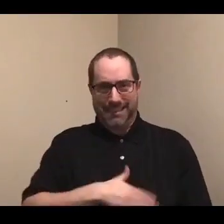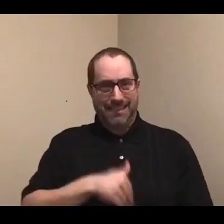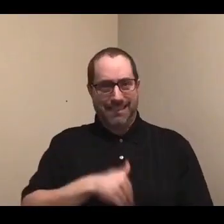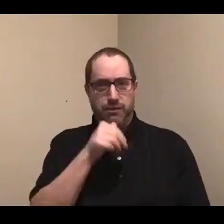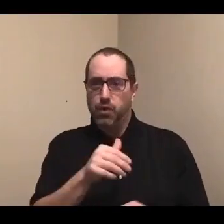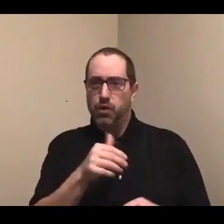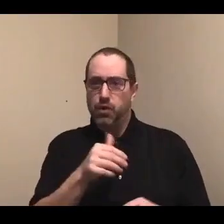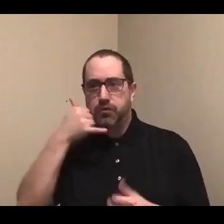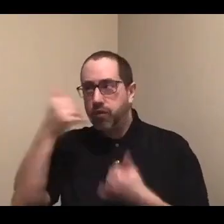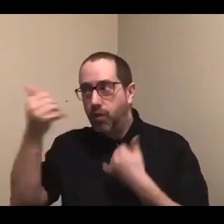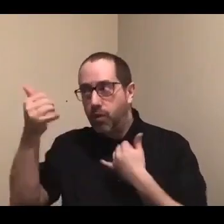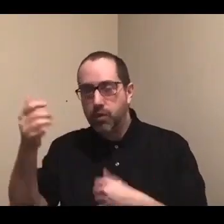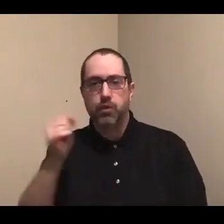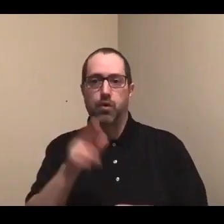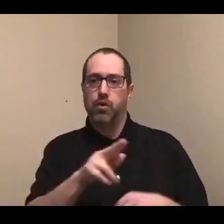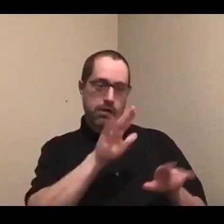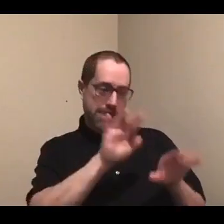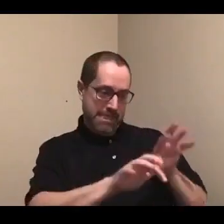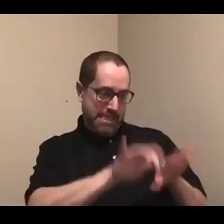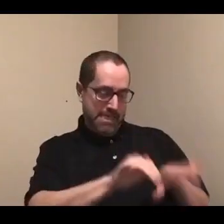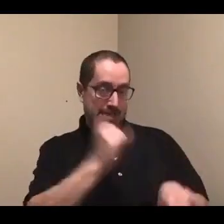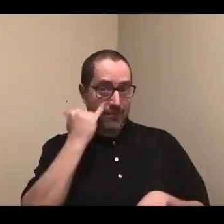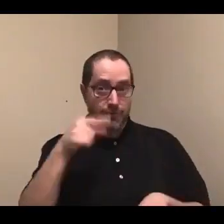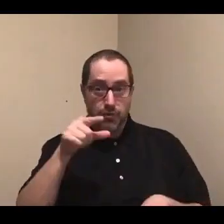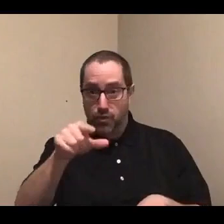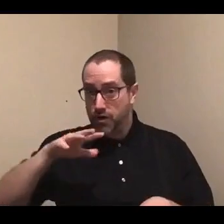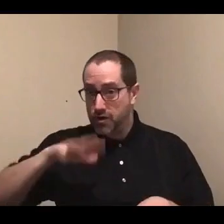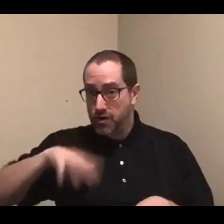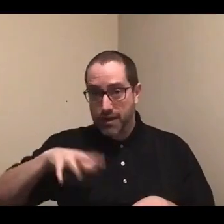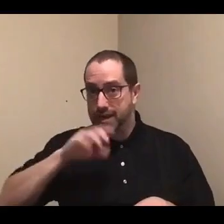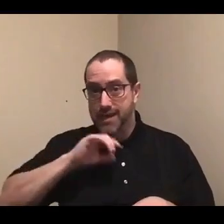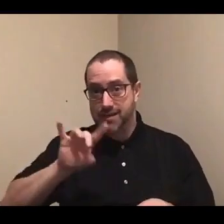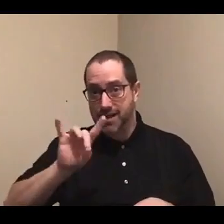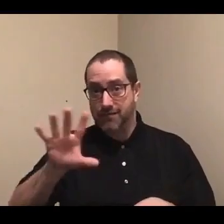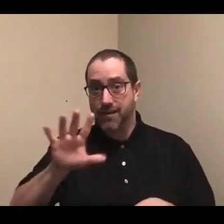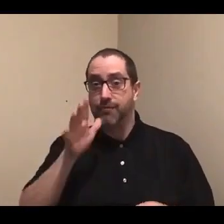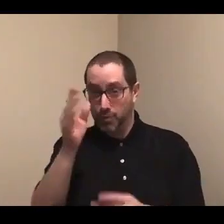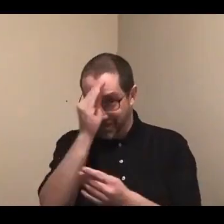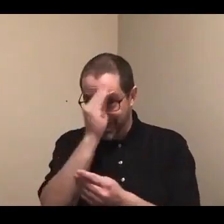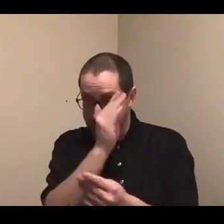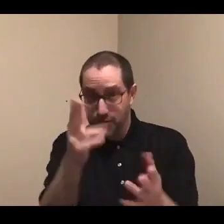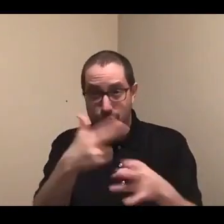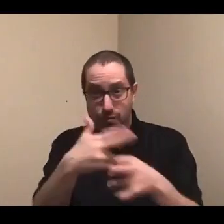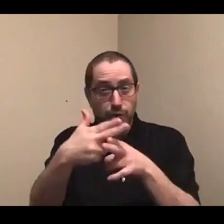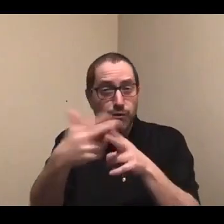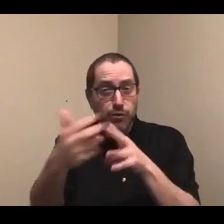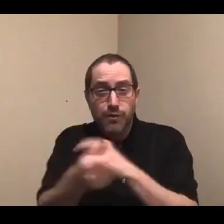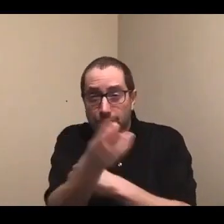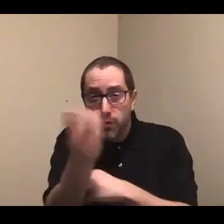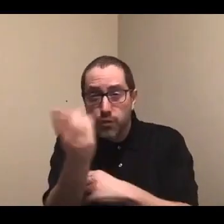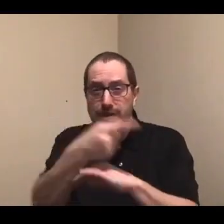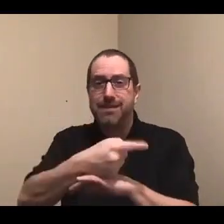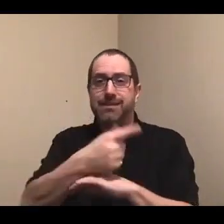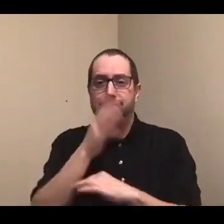not 85 and older right now. We will inform you within days to be able to open that up to everybody.